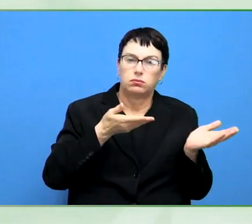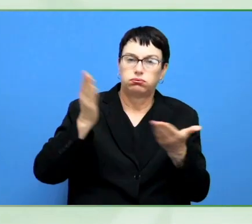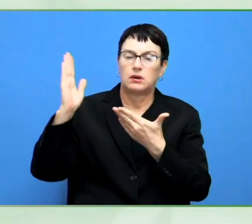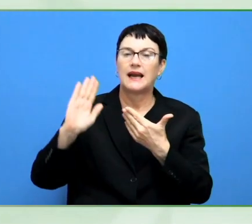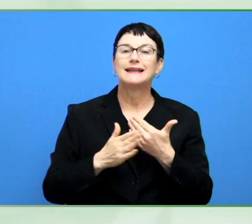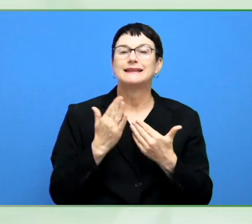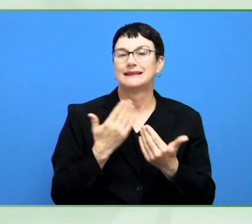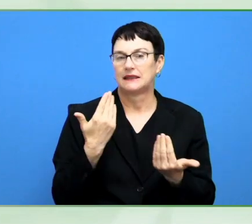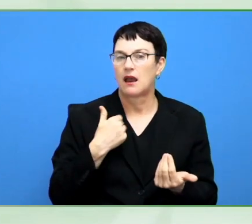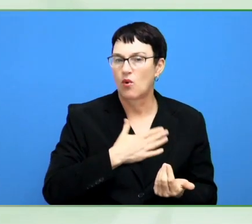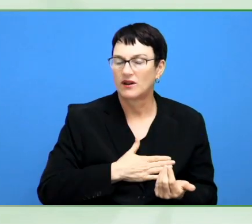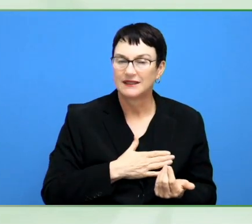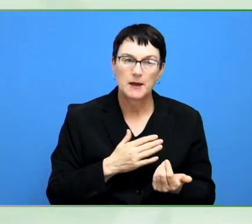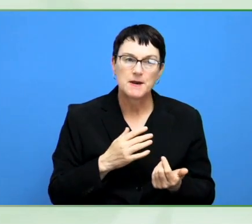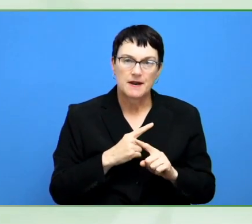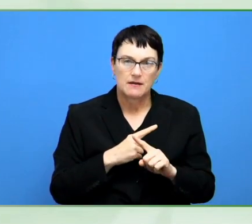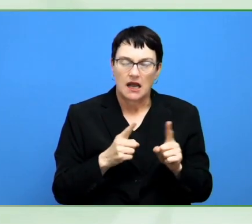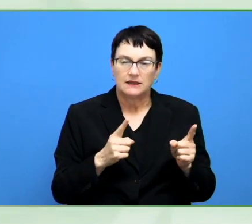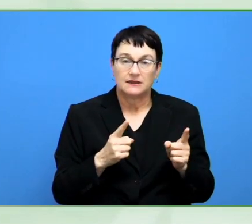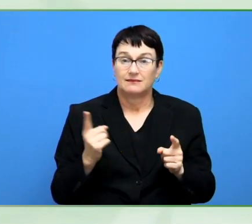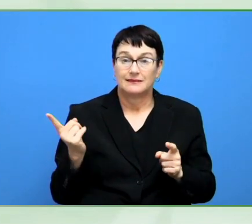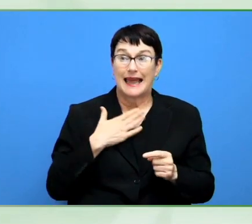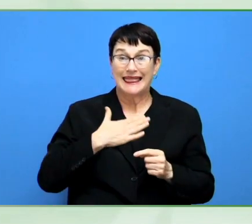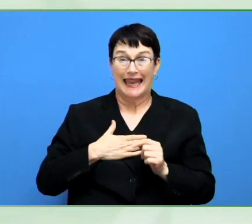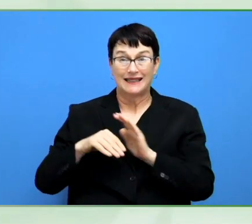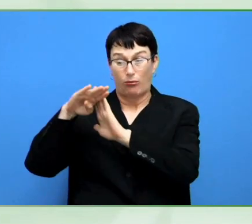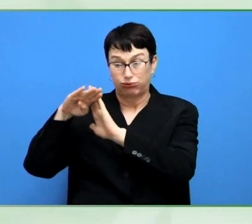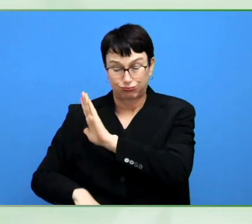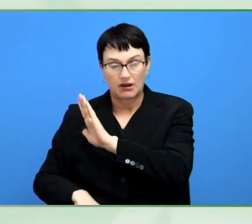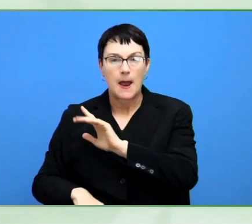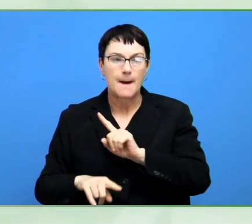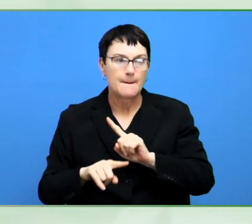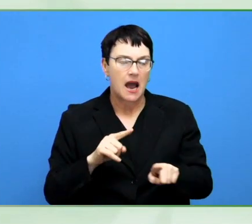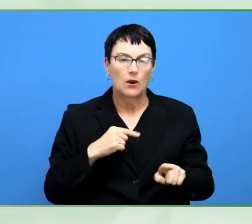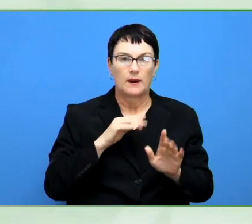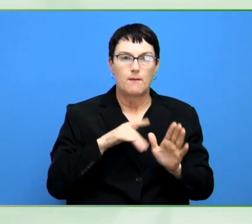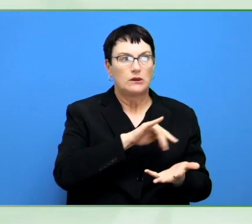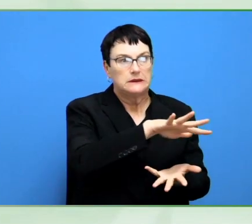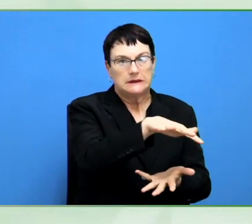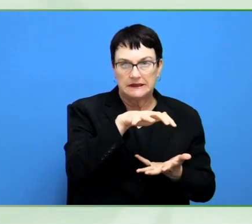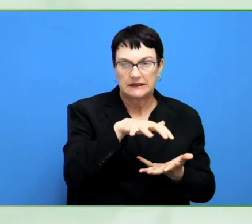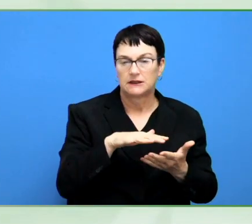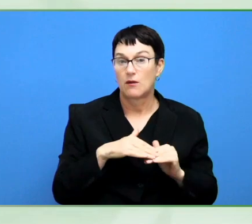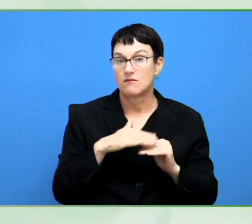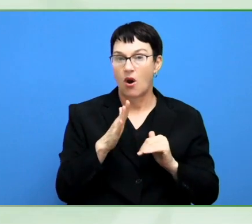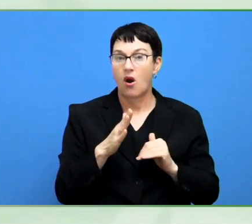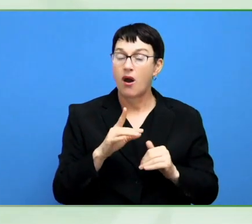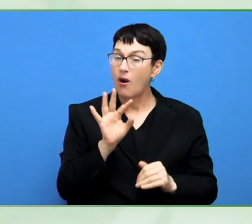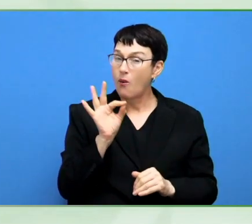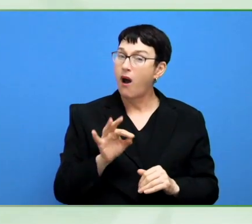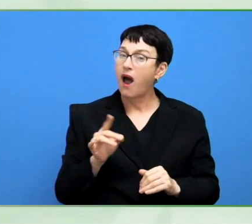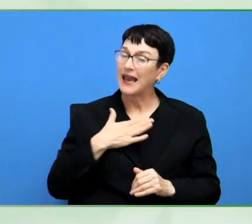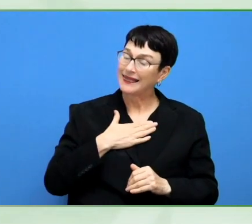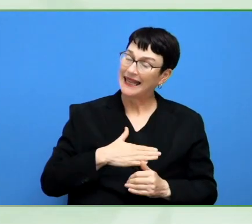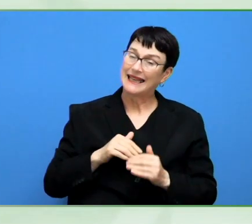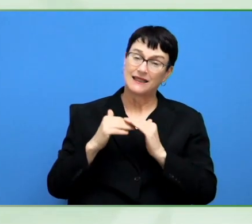continue growing as an organization to fulfilling as much of that need as we can. Thank you, Anna. Okay,